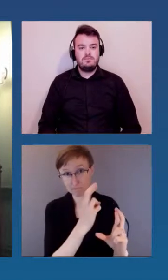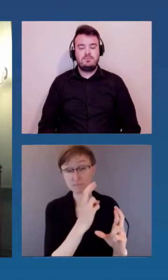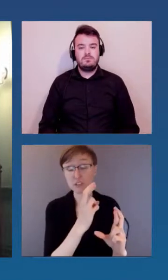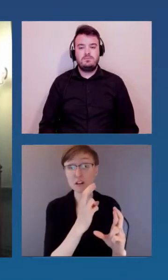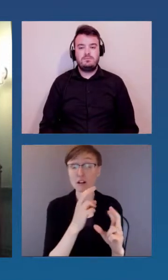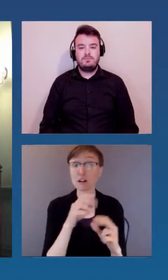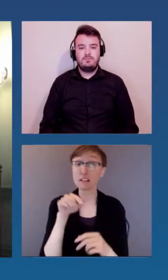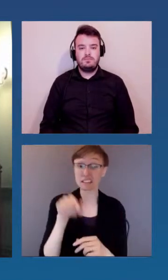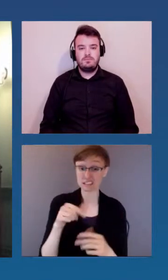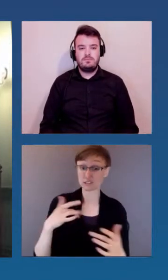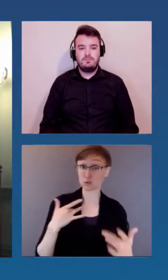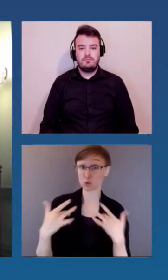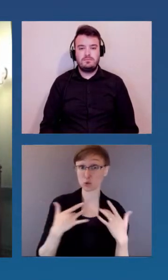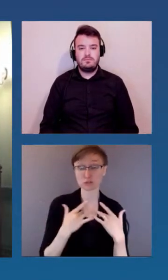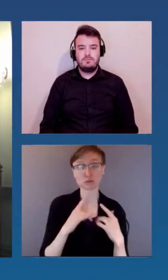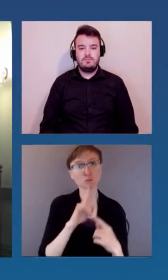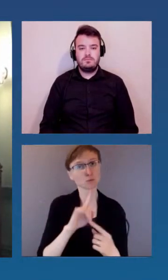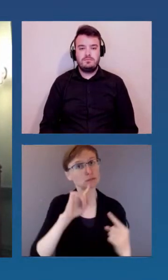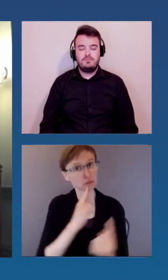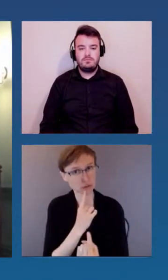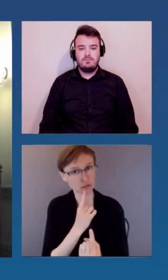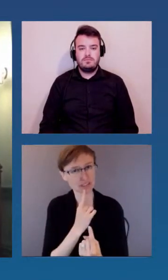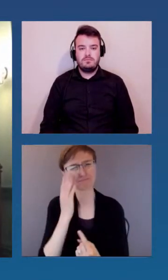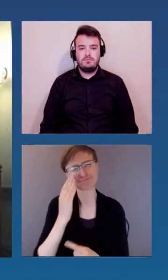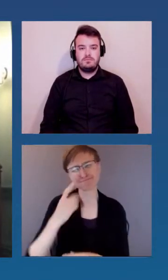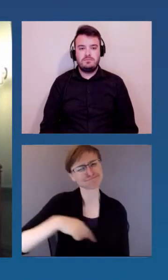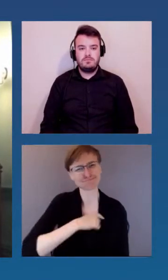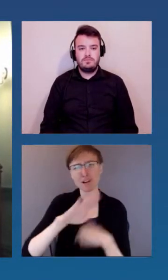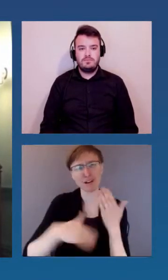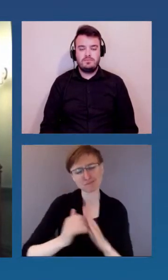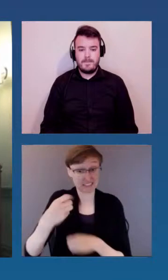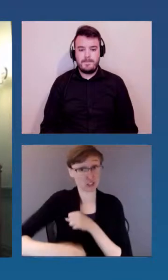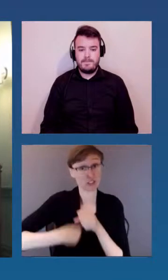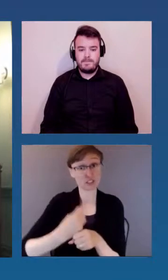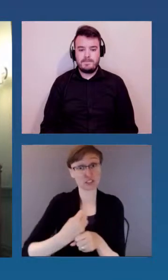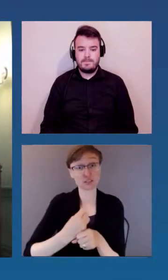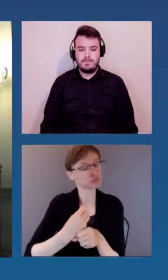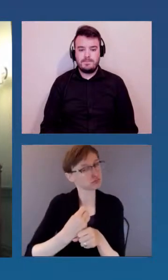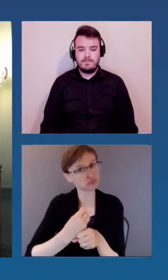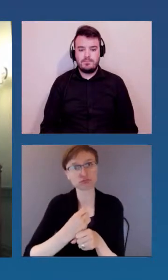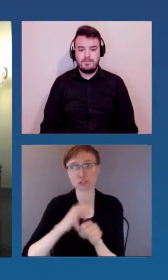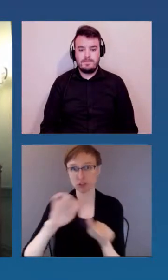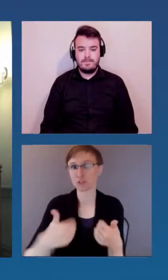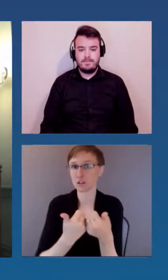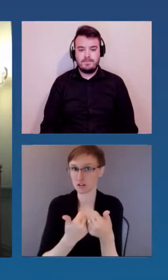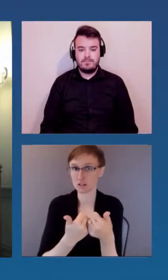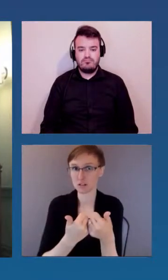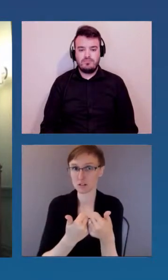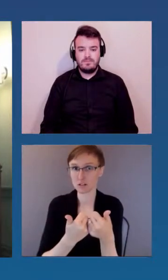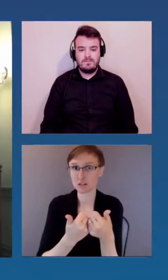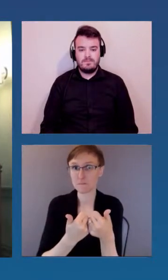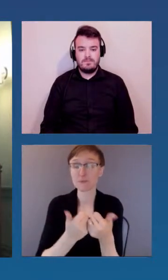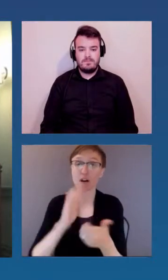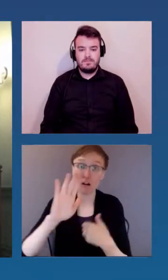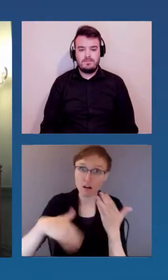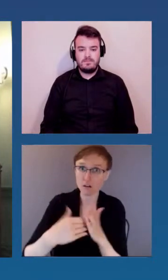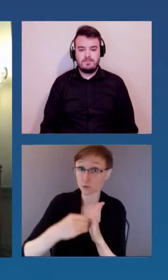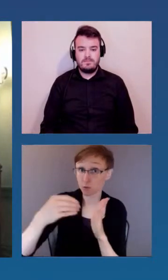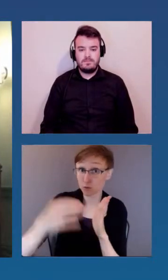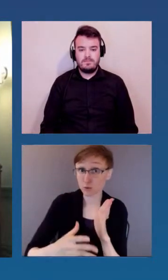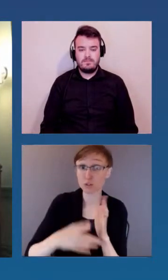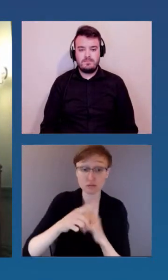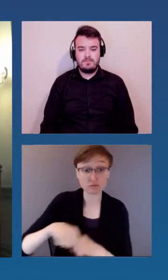If you want to see your university college experience return to normal, it is imperative that you be COVID and social wise. There's a wealth